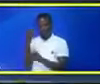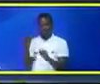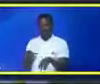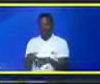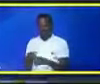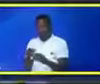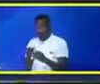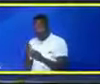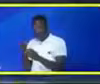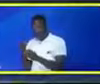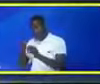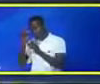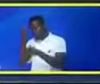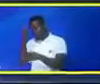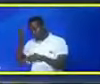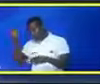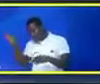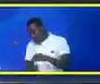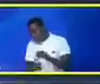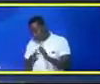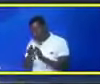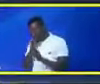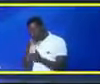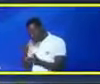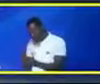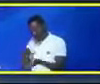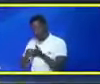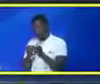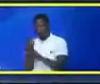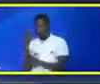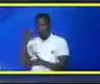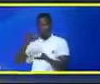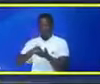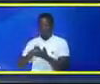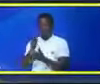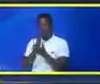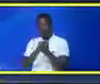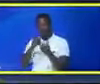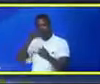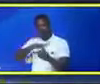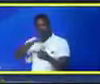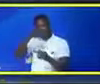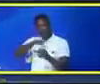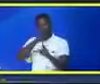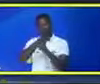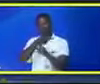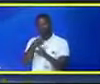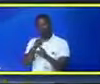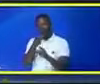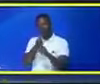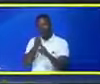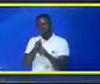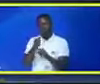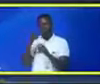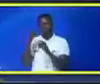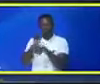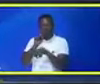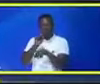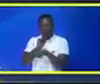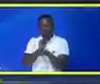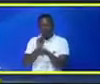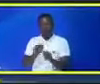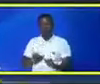water. I'm speaking to a man of God. You have come too far to give up. You may have walked in